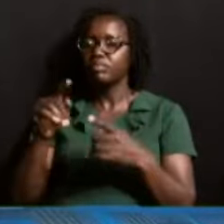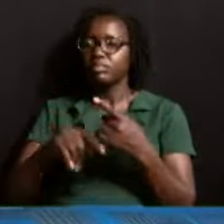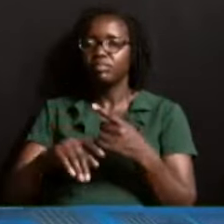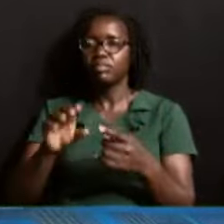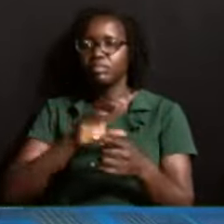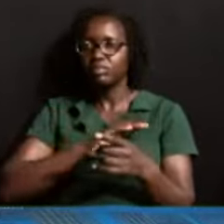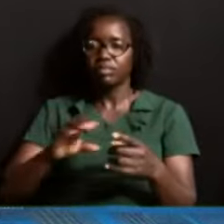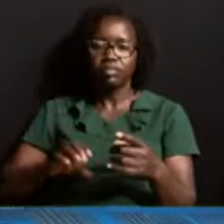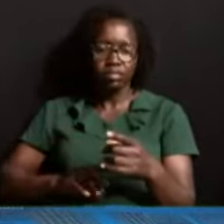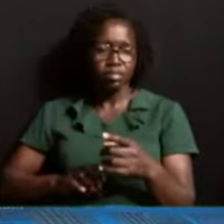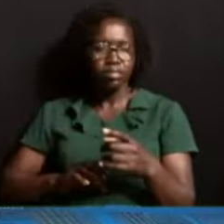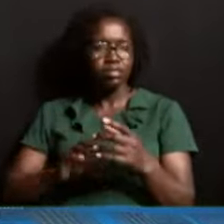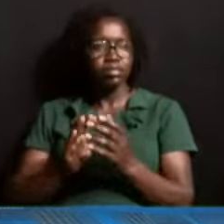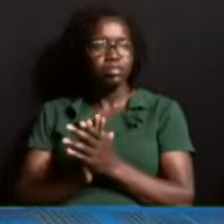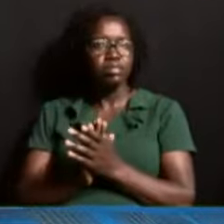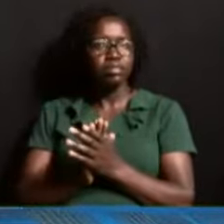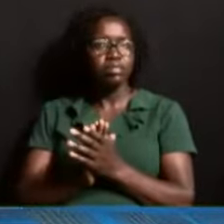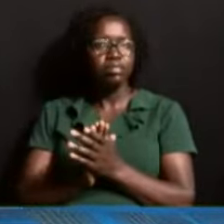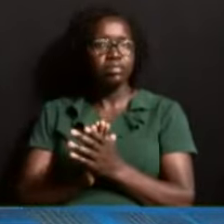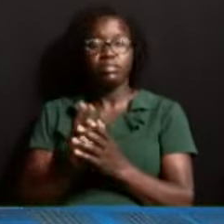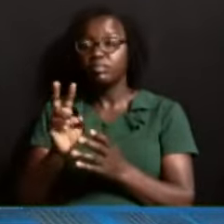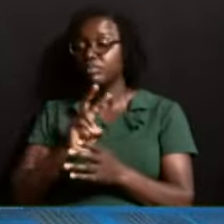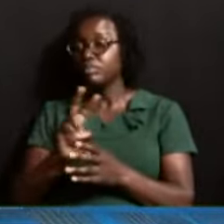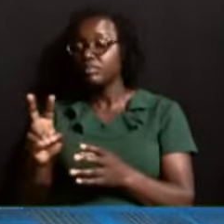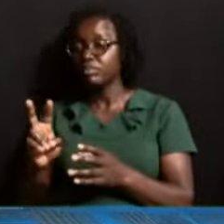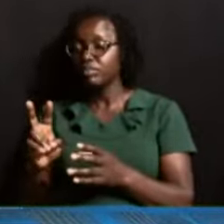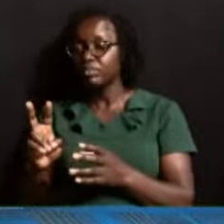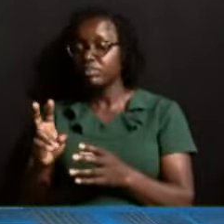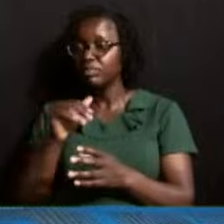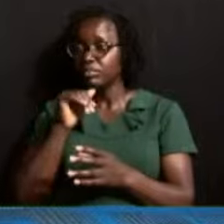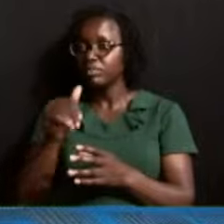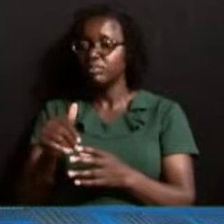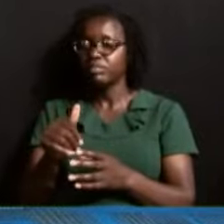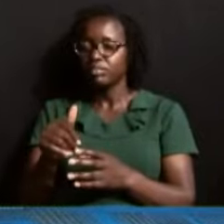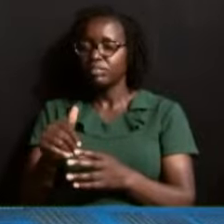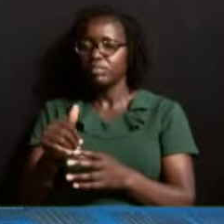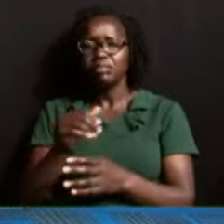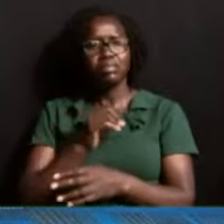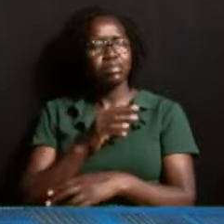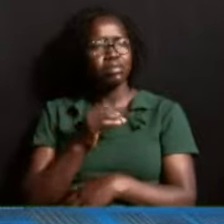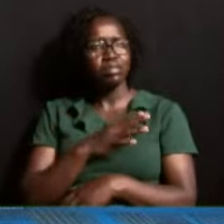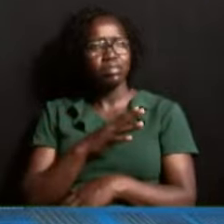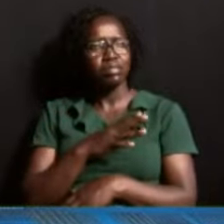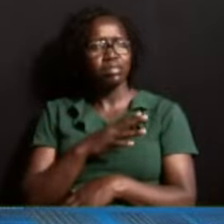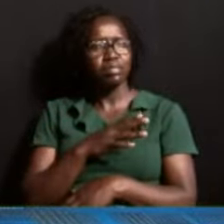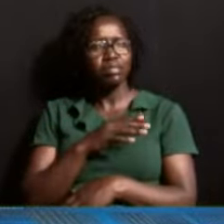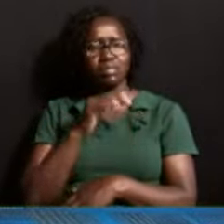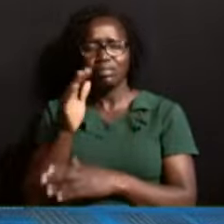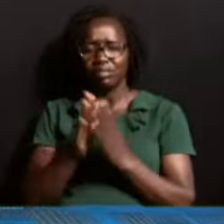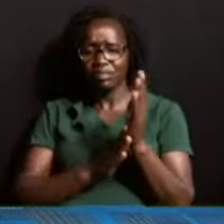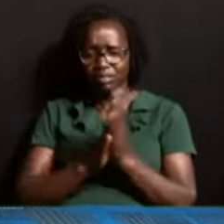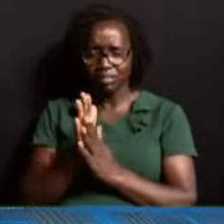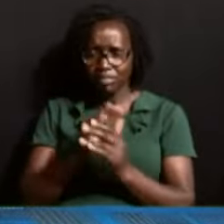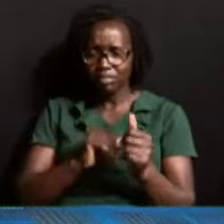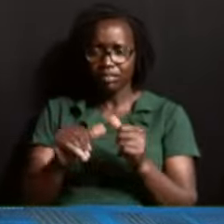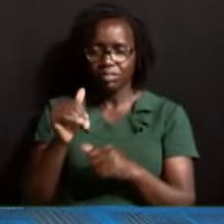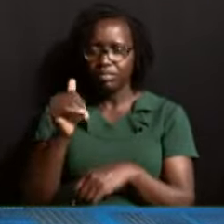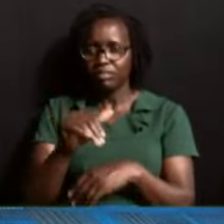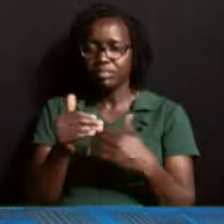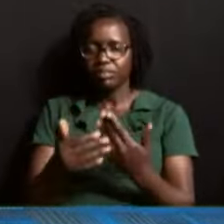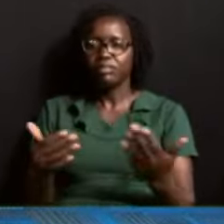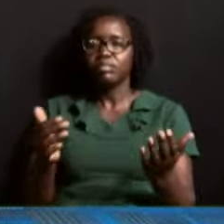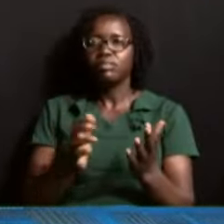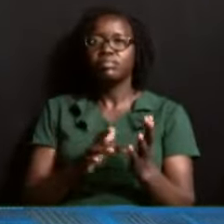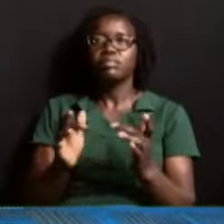The storm is raging. They are not afraid. They are not anxious about anything. Jesus